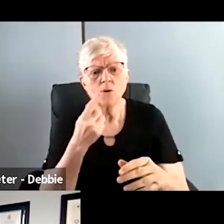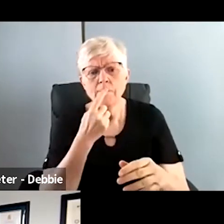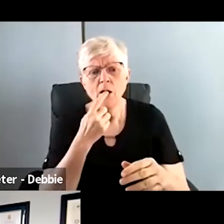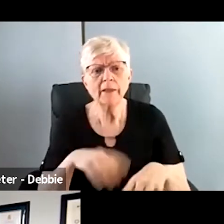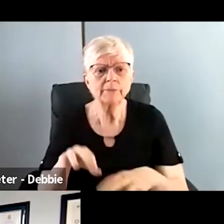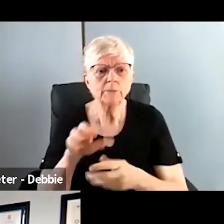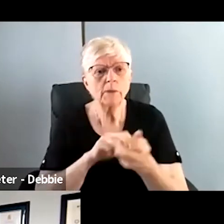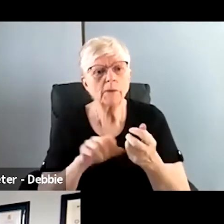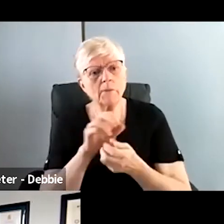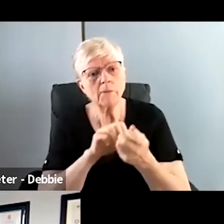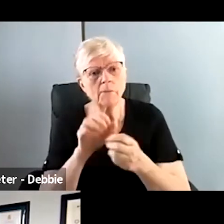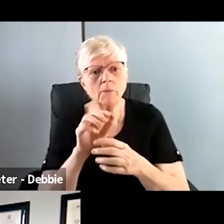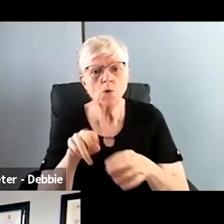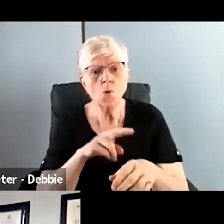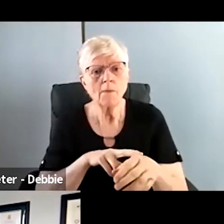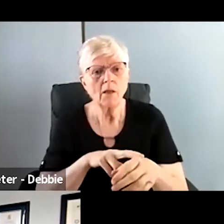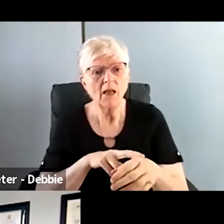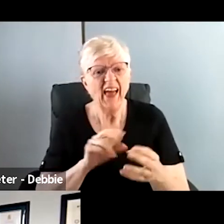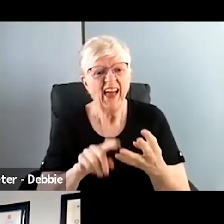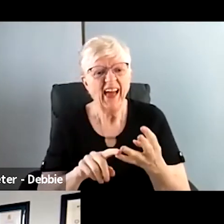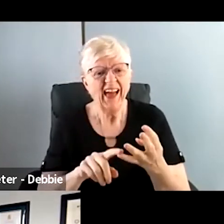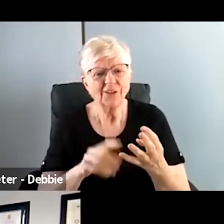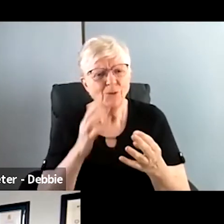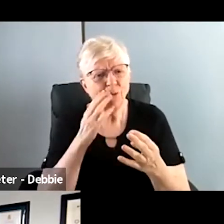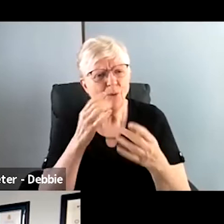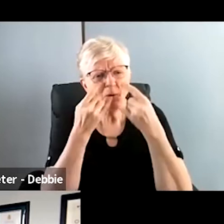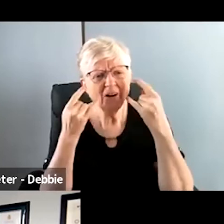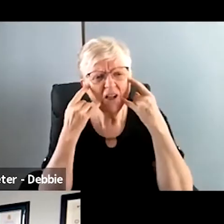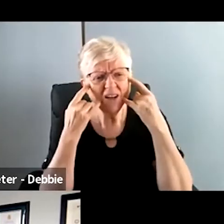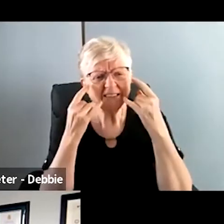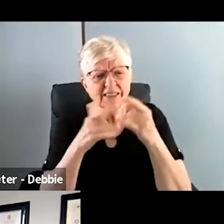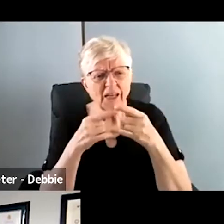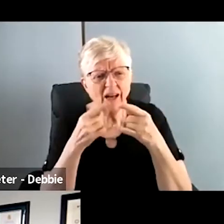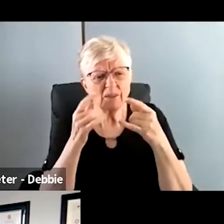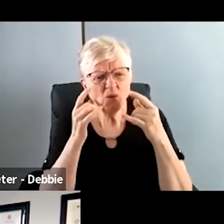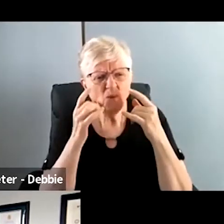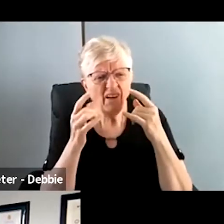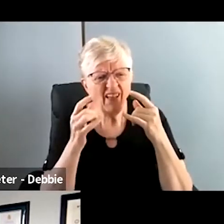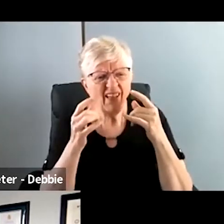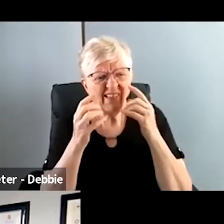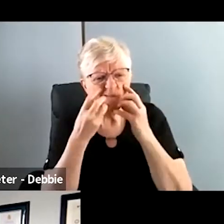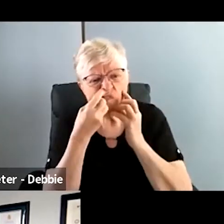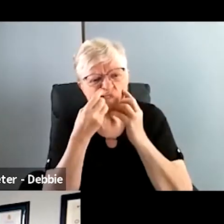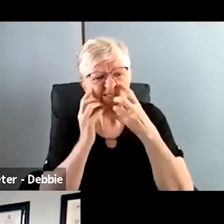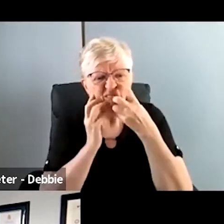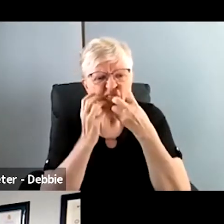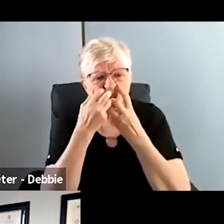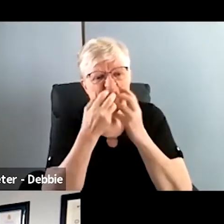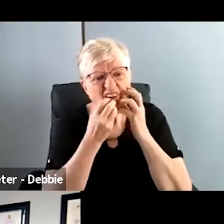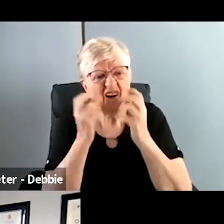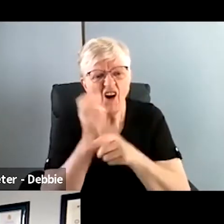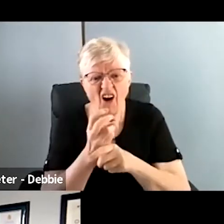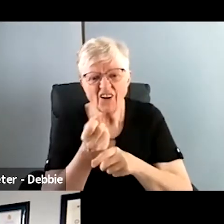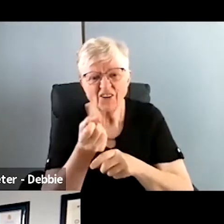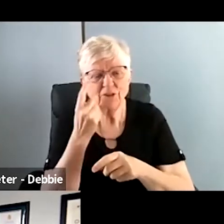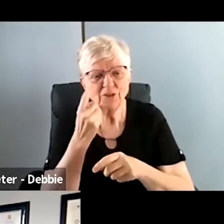and they don't chafe. You know, like sometimes the cloth masks will do that. And I've had a lot of people,